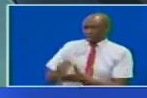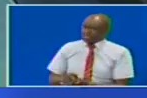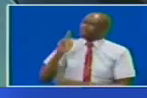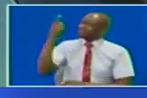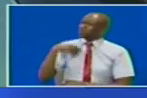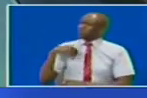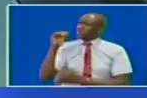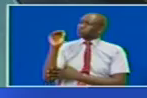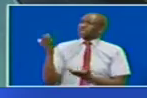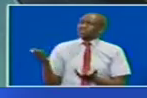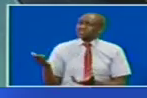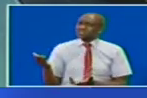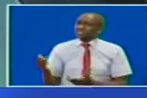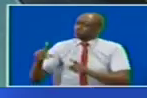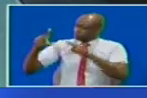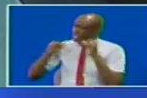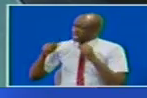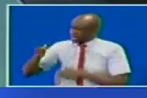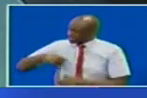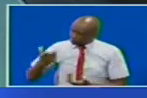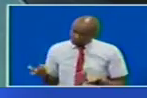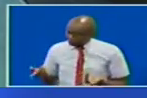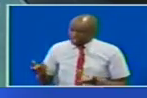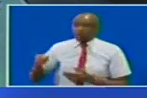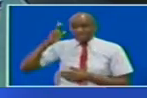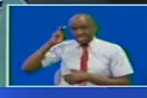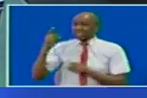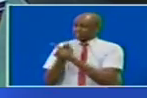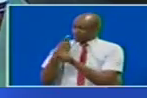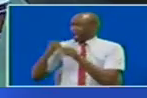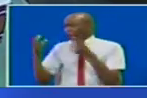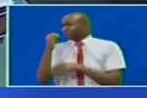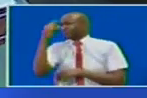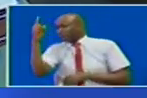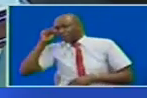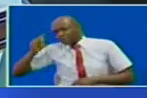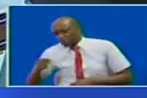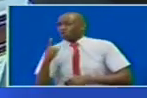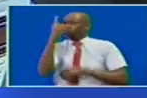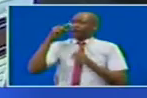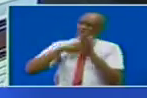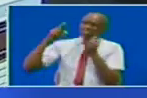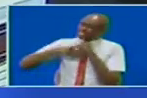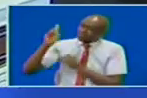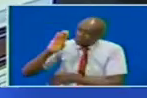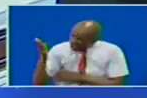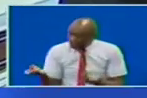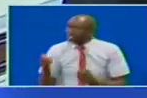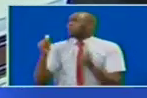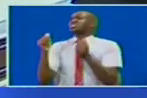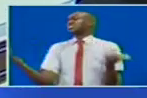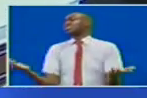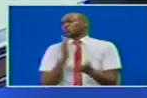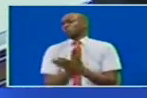I'd like you to tell us, we're hearing all sorts of figures, 51 million shillings, 1.6 billion shillings, which is